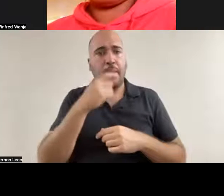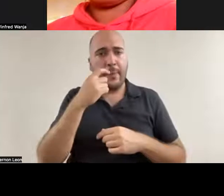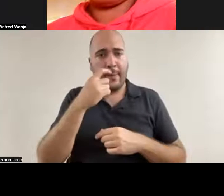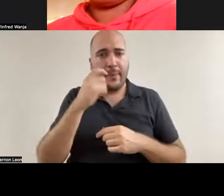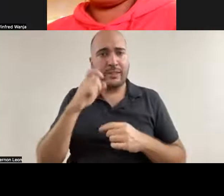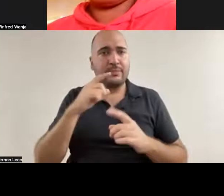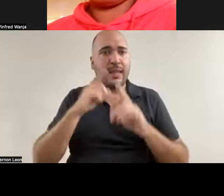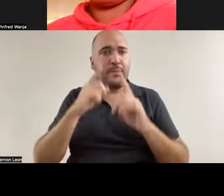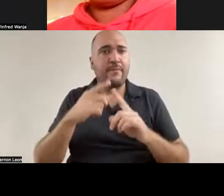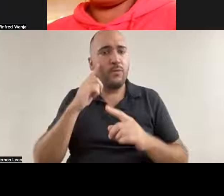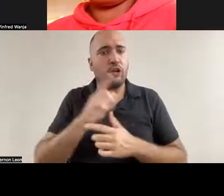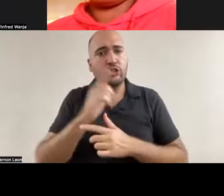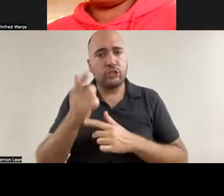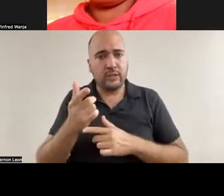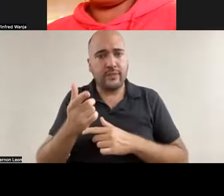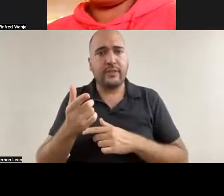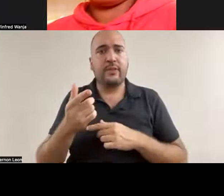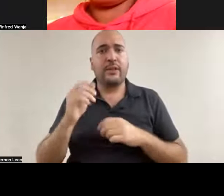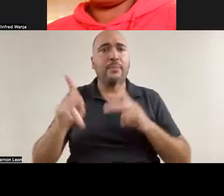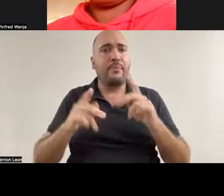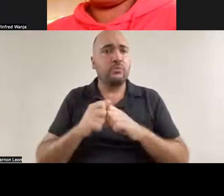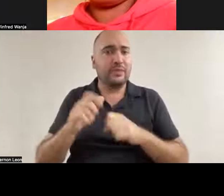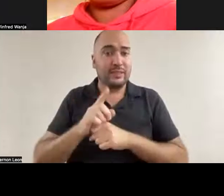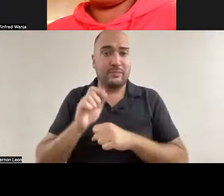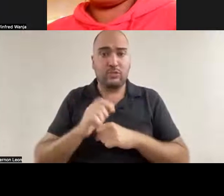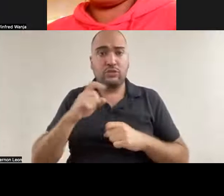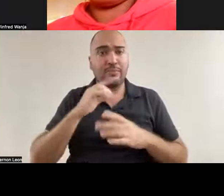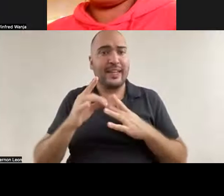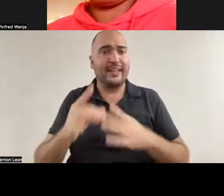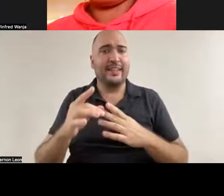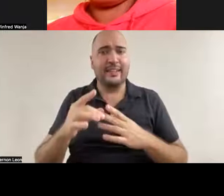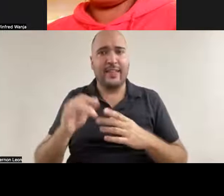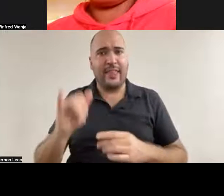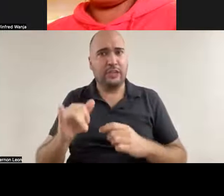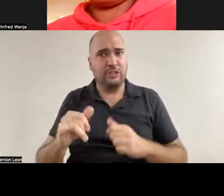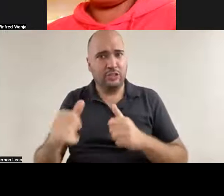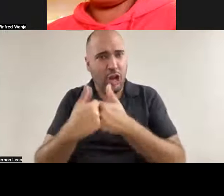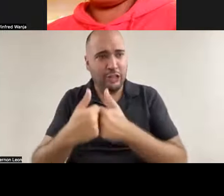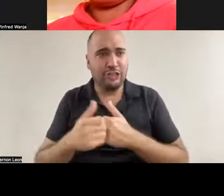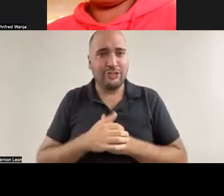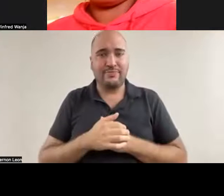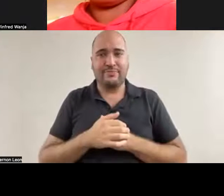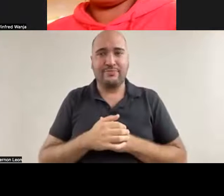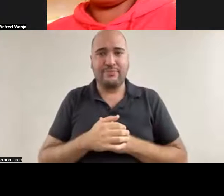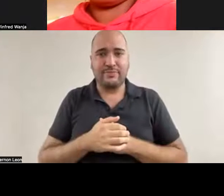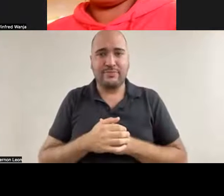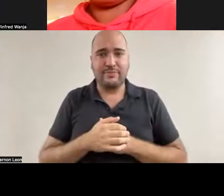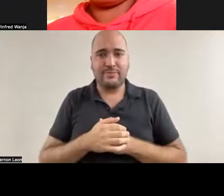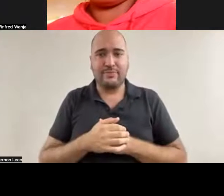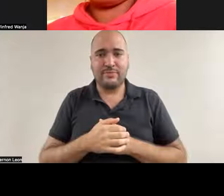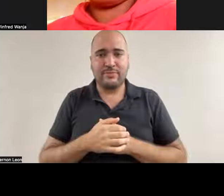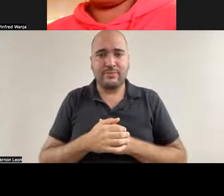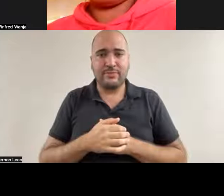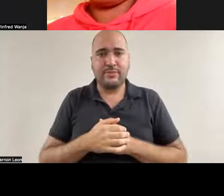aiming for alternatives, and people with disabilities should be leading the charge. I cannot agree with you